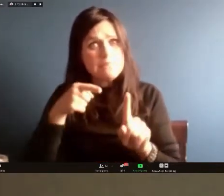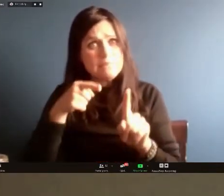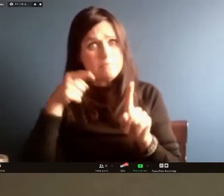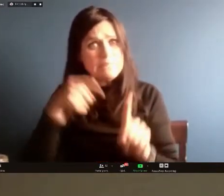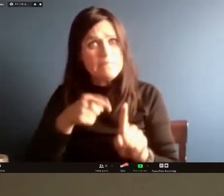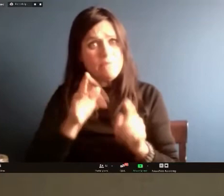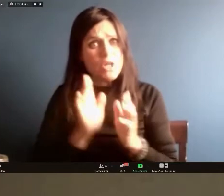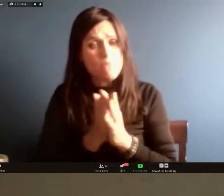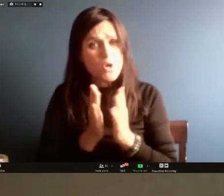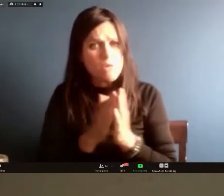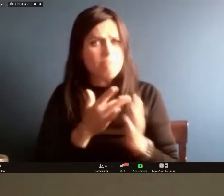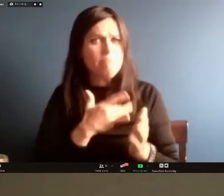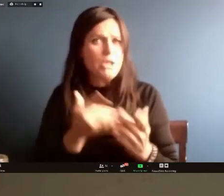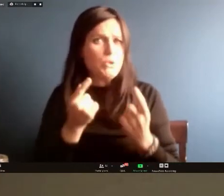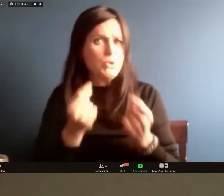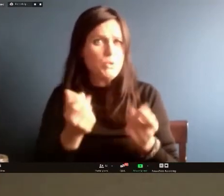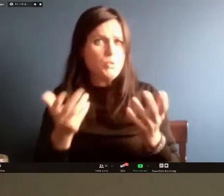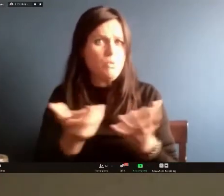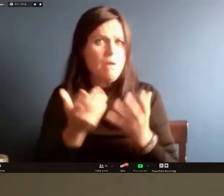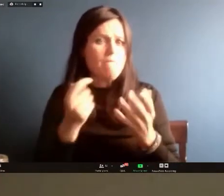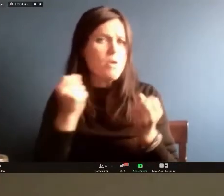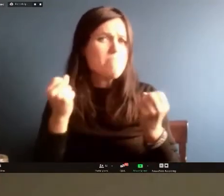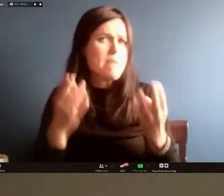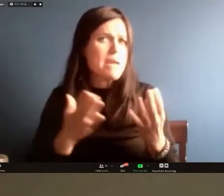do for a lot of my books is,